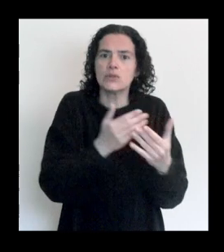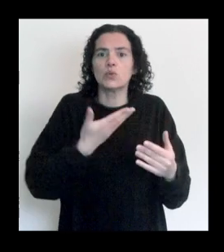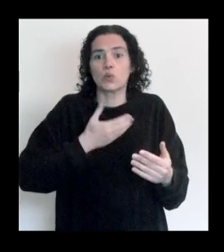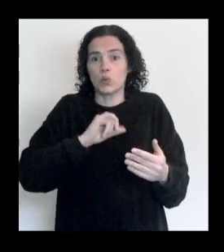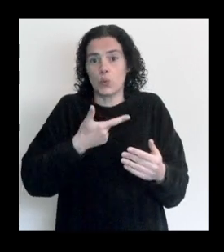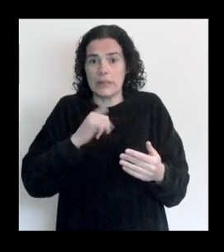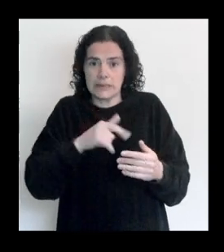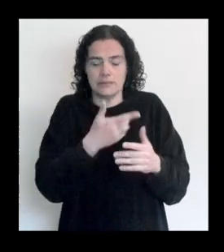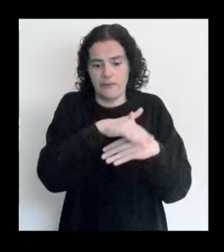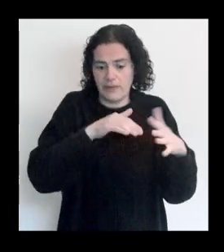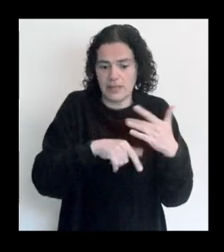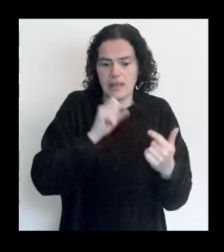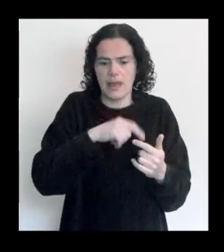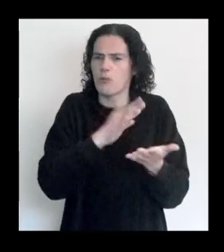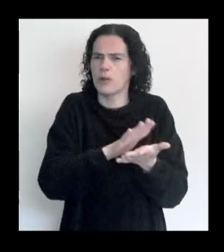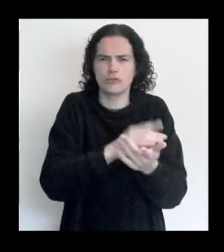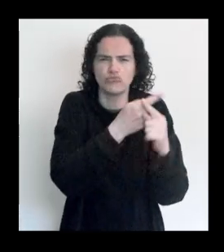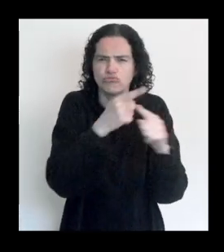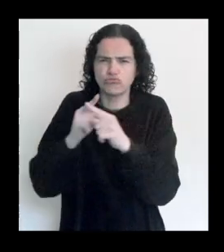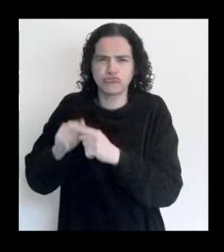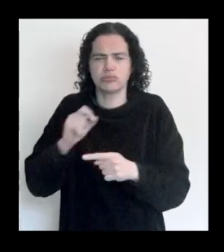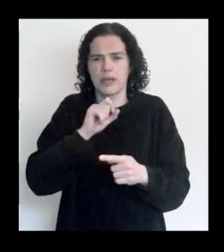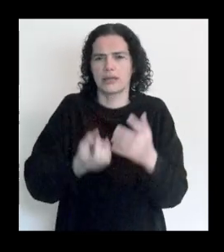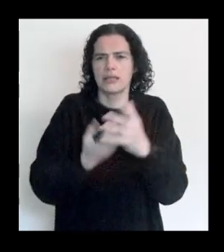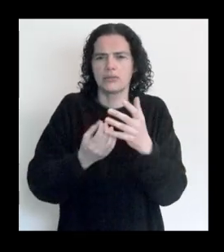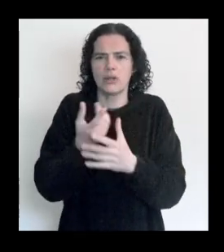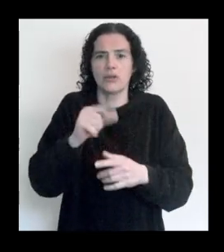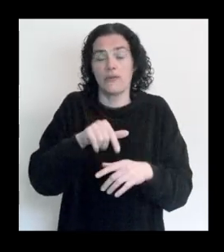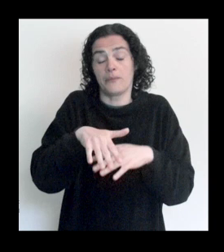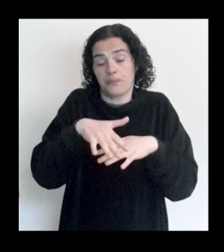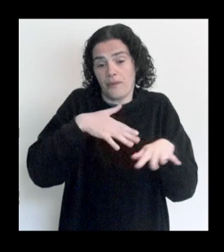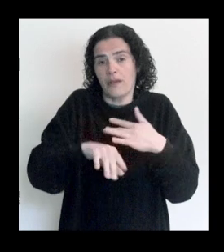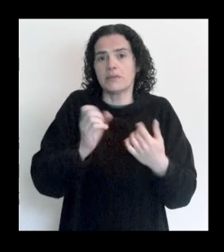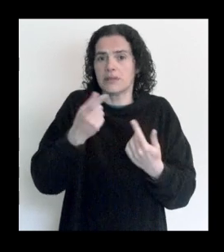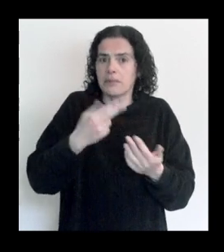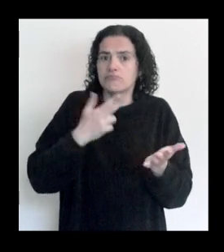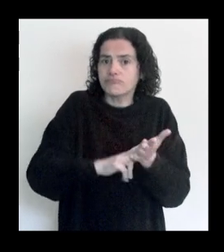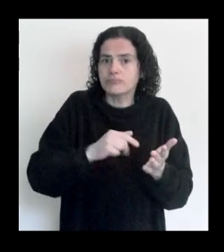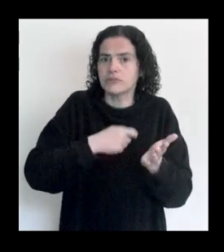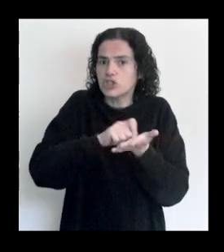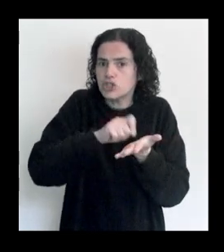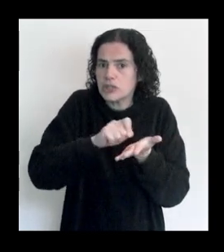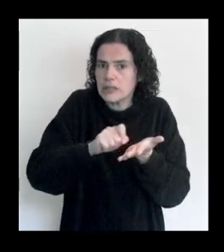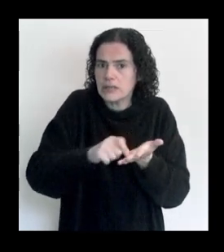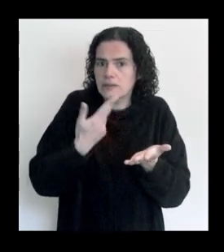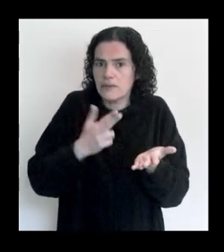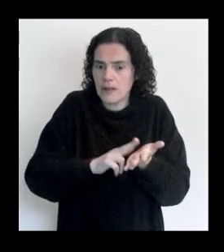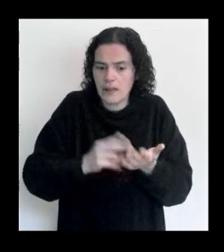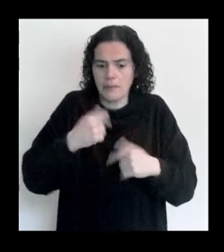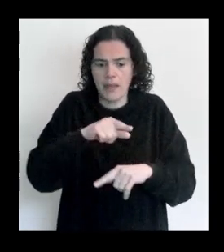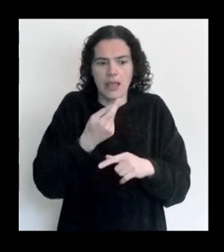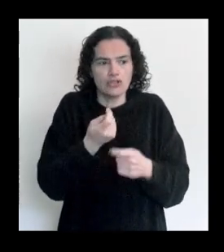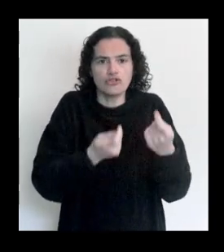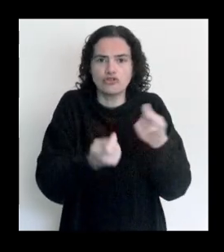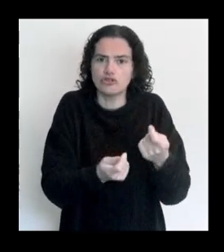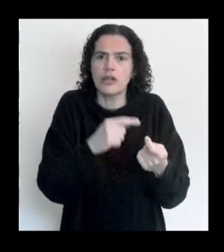It, the many different publications, the reiterations of Do It, but also original manuscripts of Do It pieces.